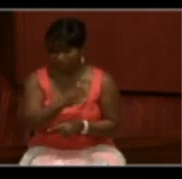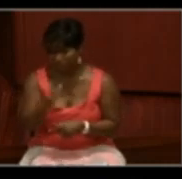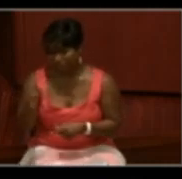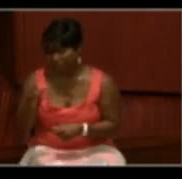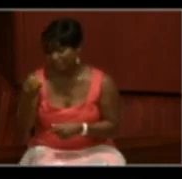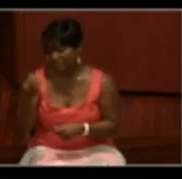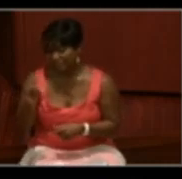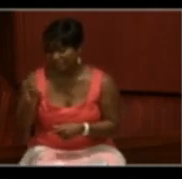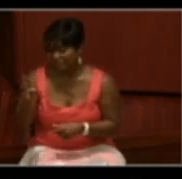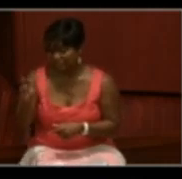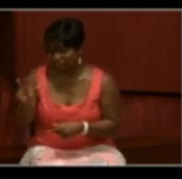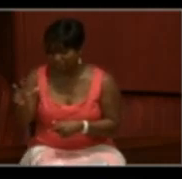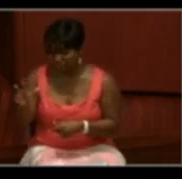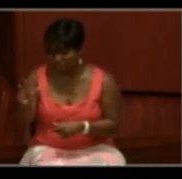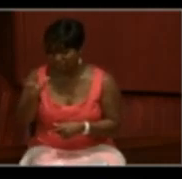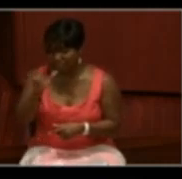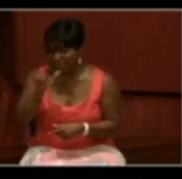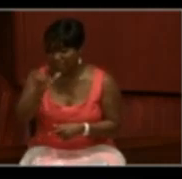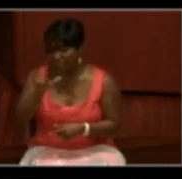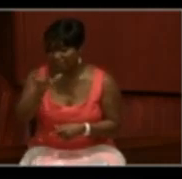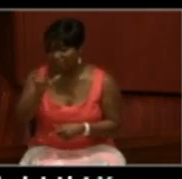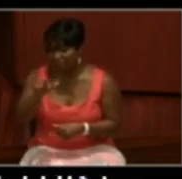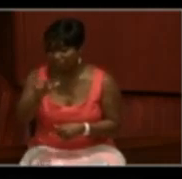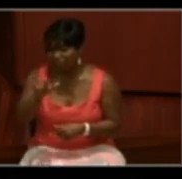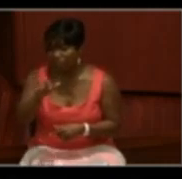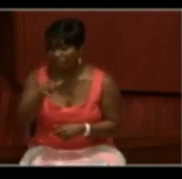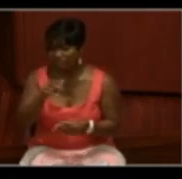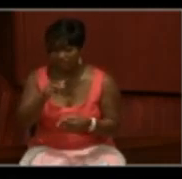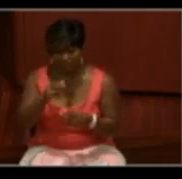Air Force with surnames Hubbard through Z.